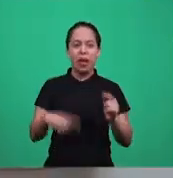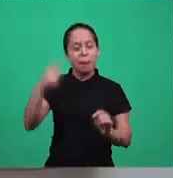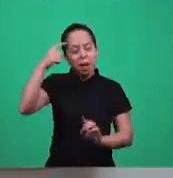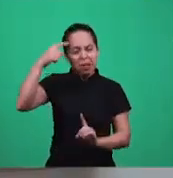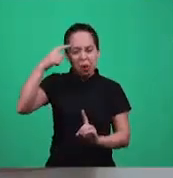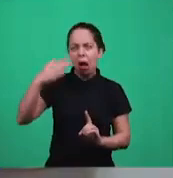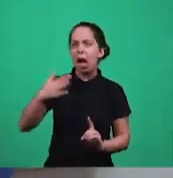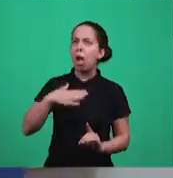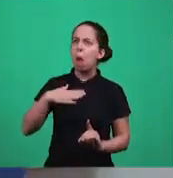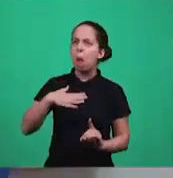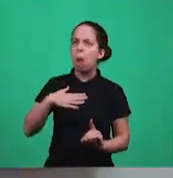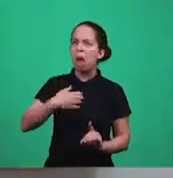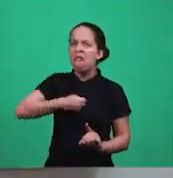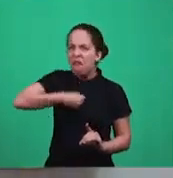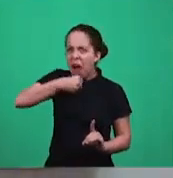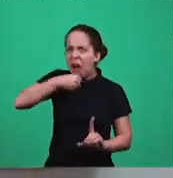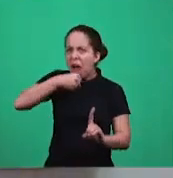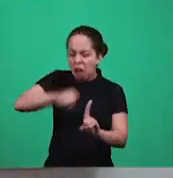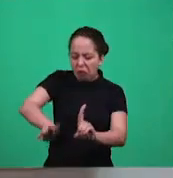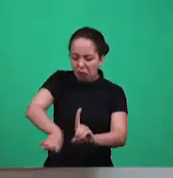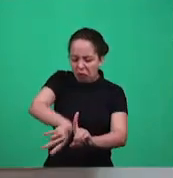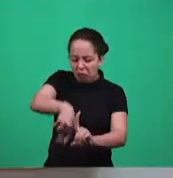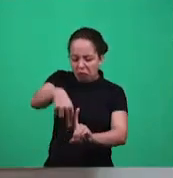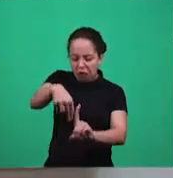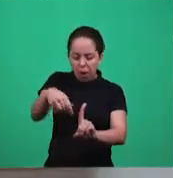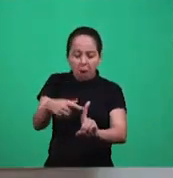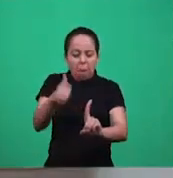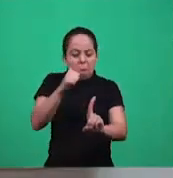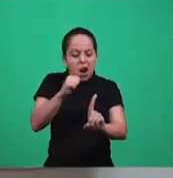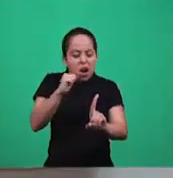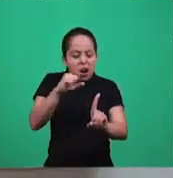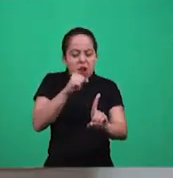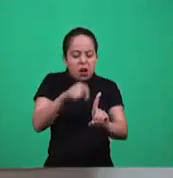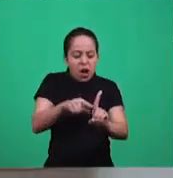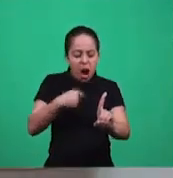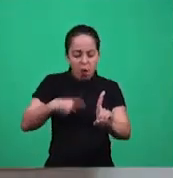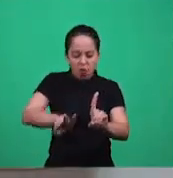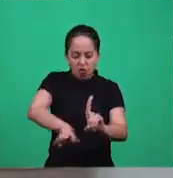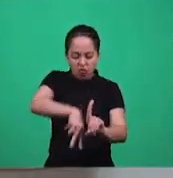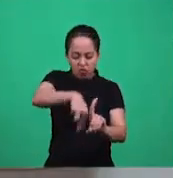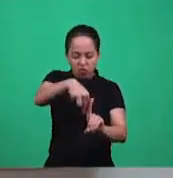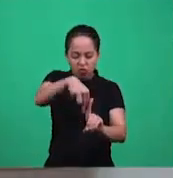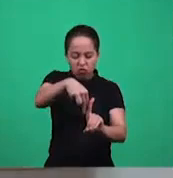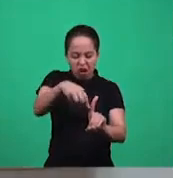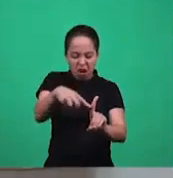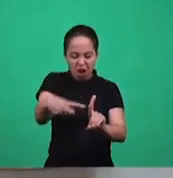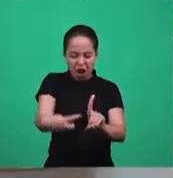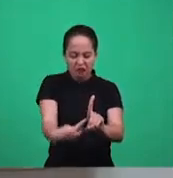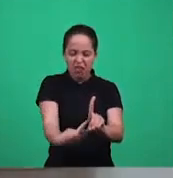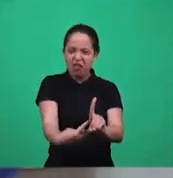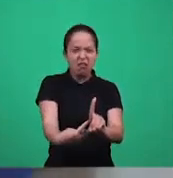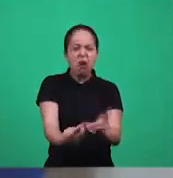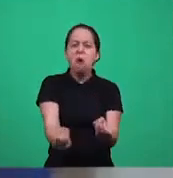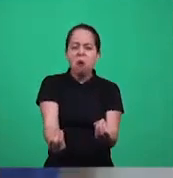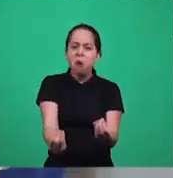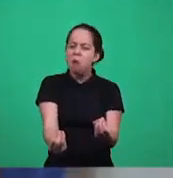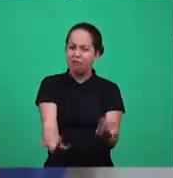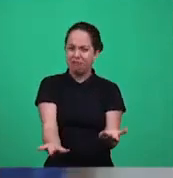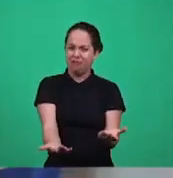It was pure reason. And that's what religion brings, irrationality.